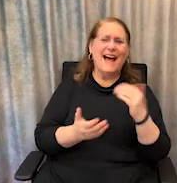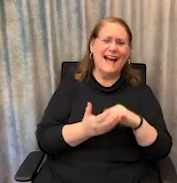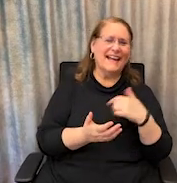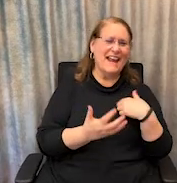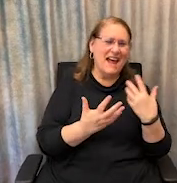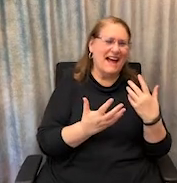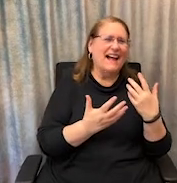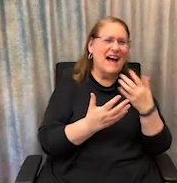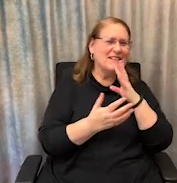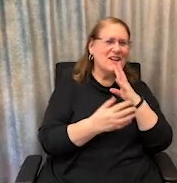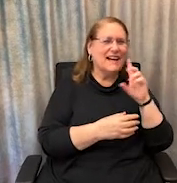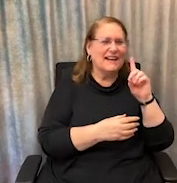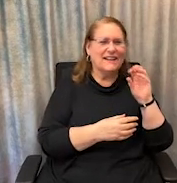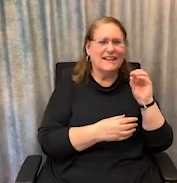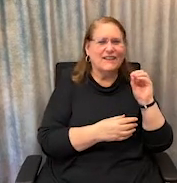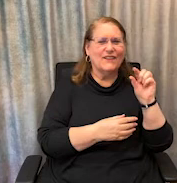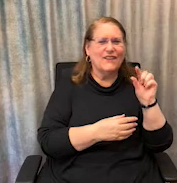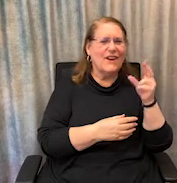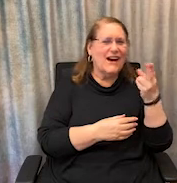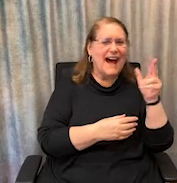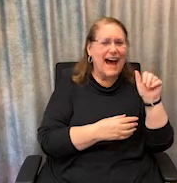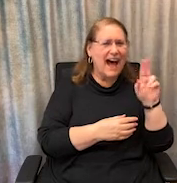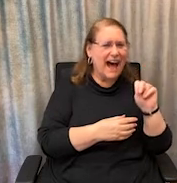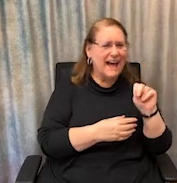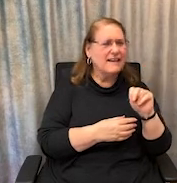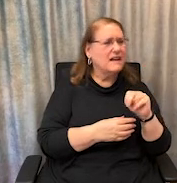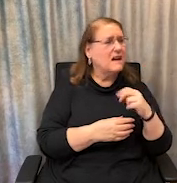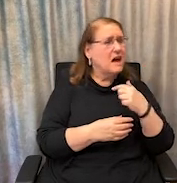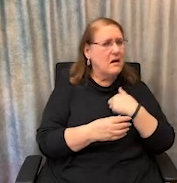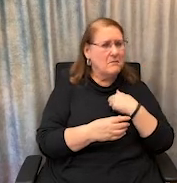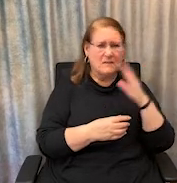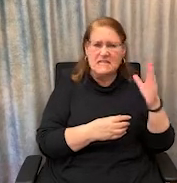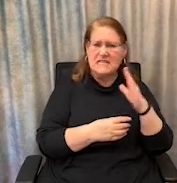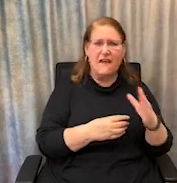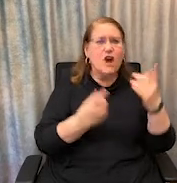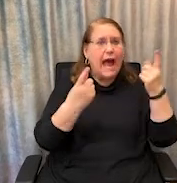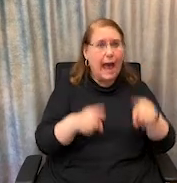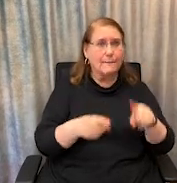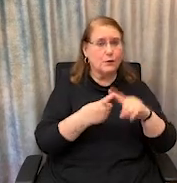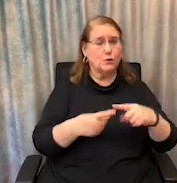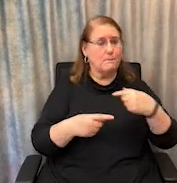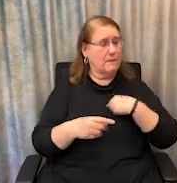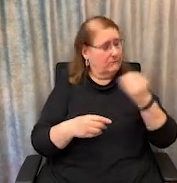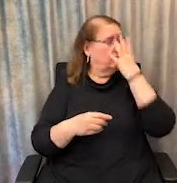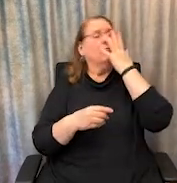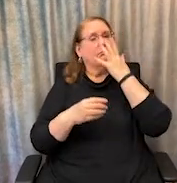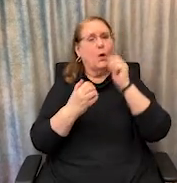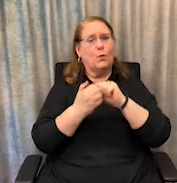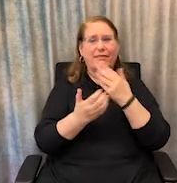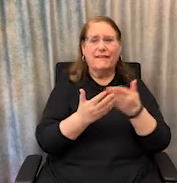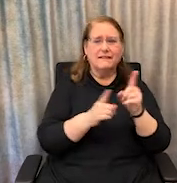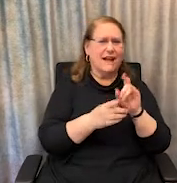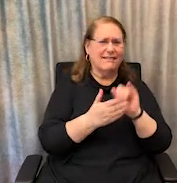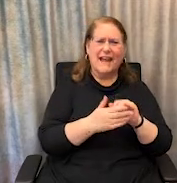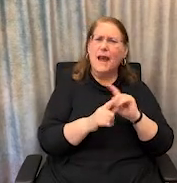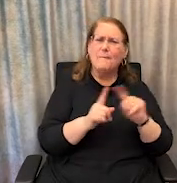Yeah, me again then. I must actually say that I've never really been actively confronted with such things,